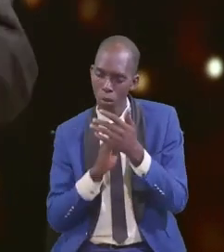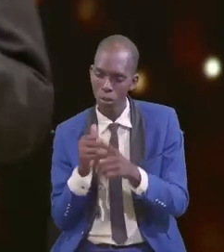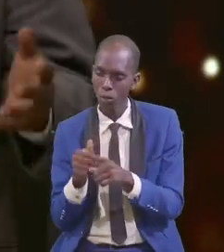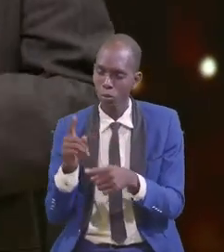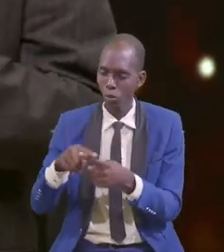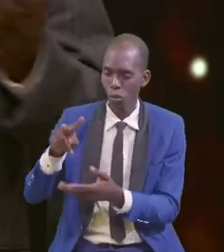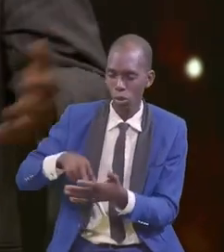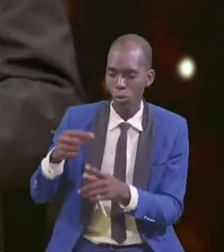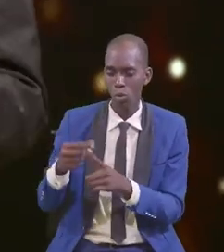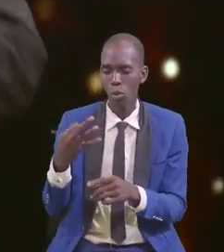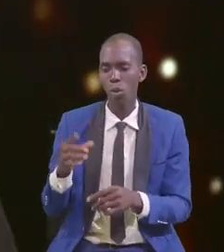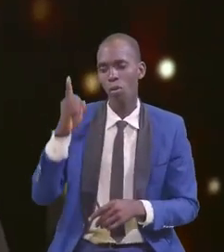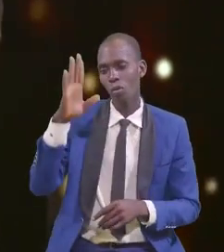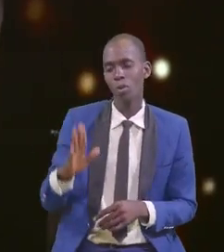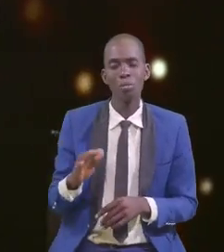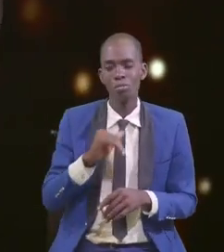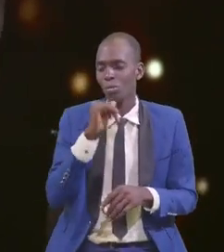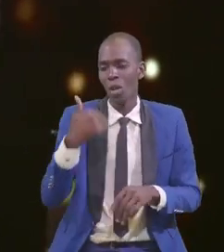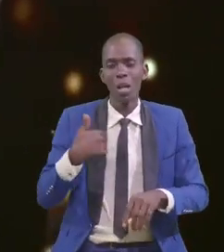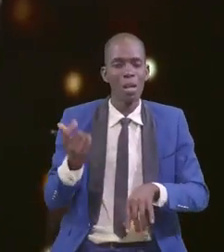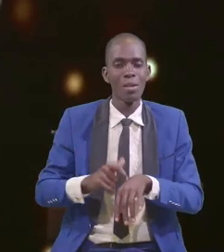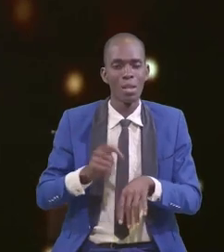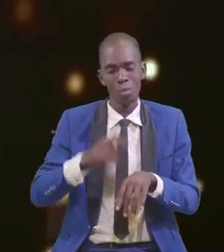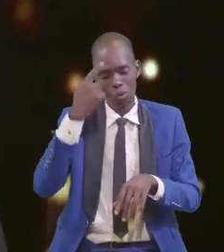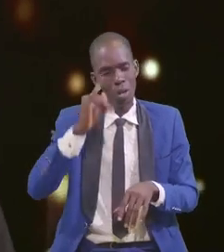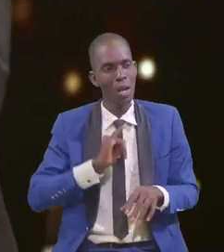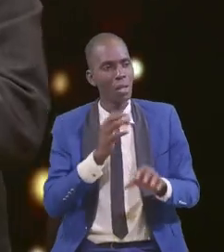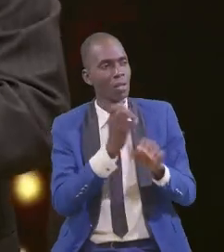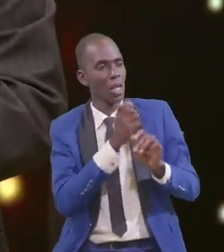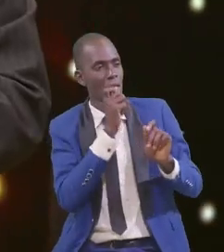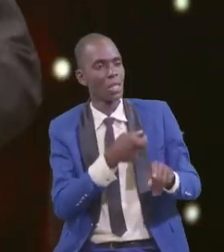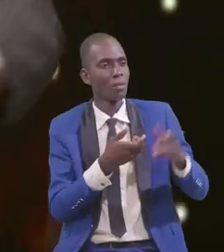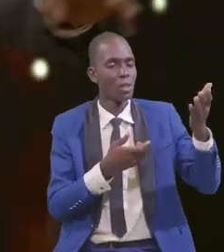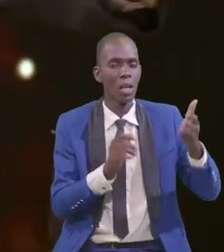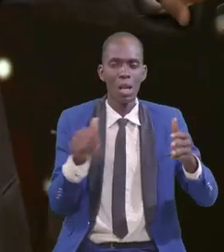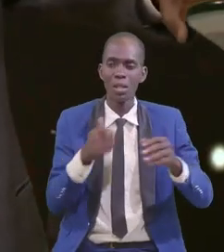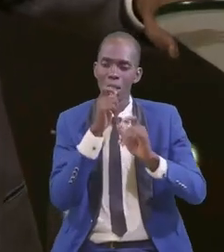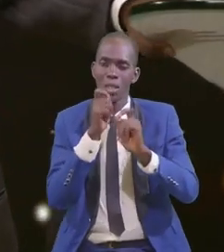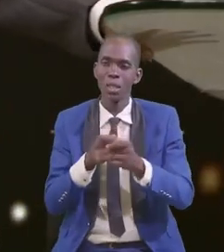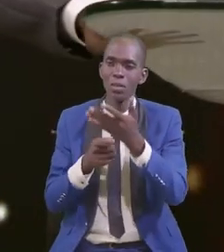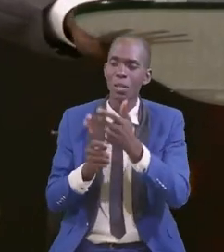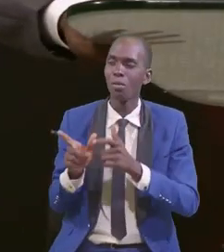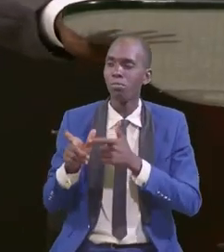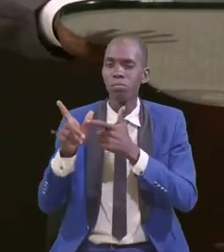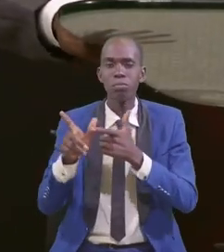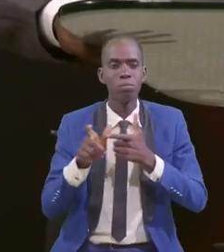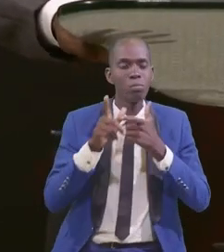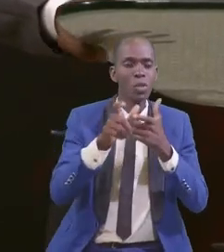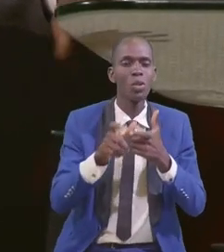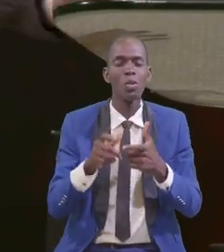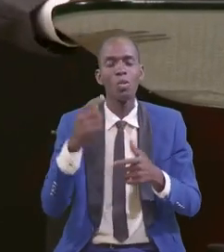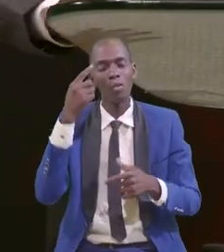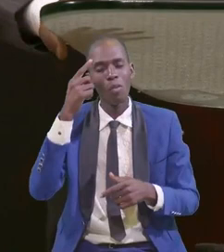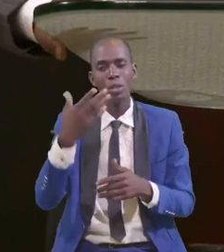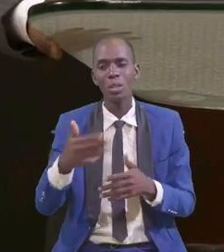there, and people are calling them here, and all that they're running after, all those things are like the grass that